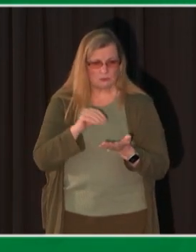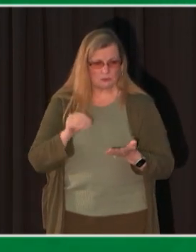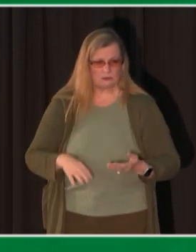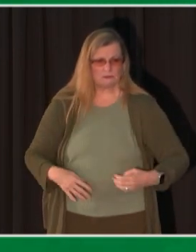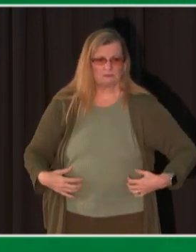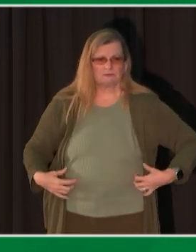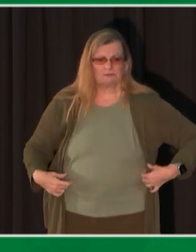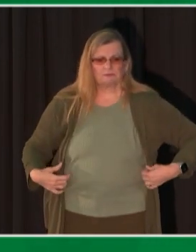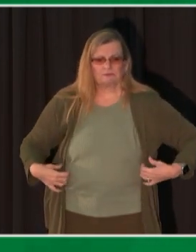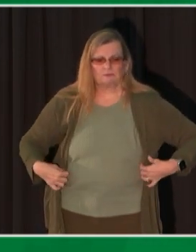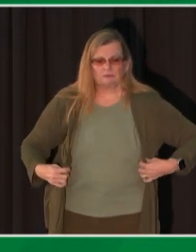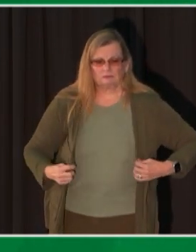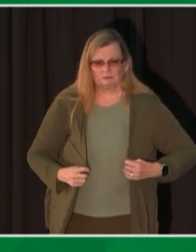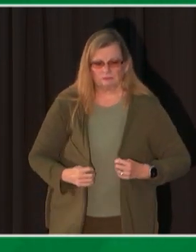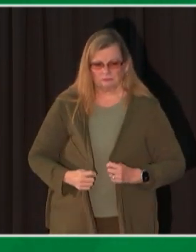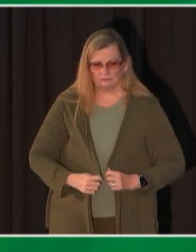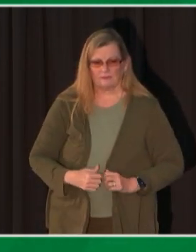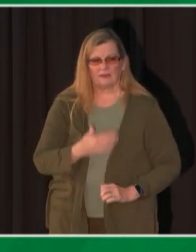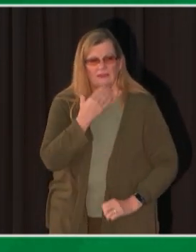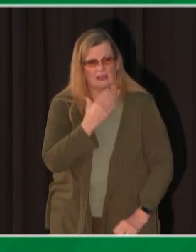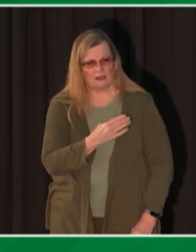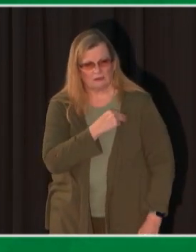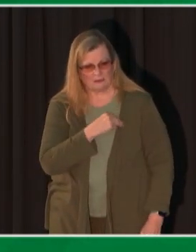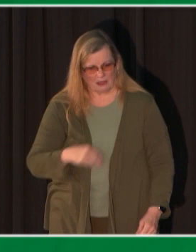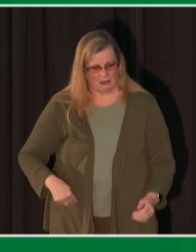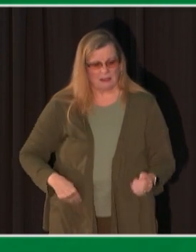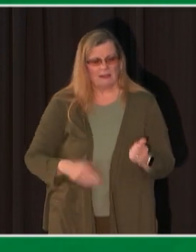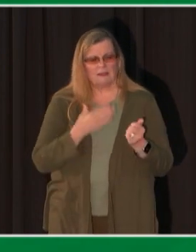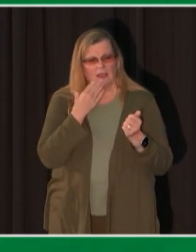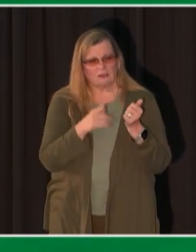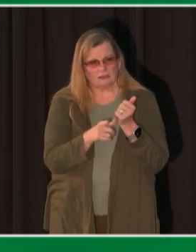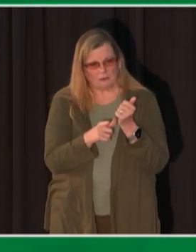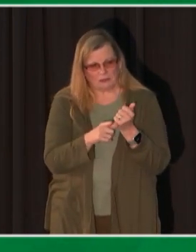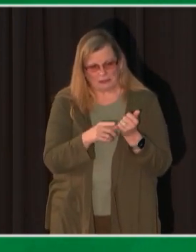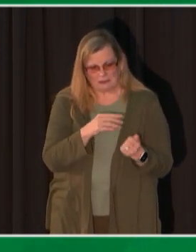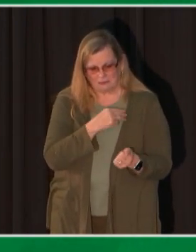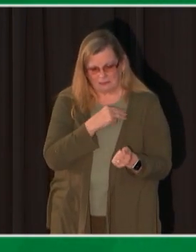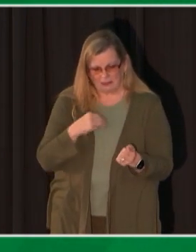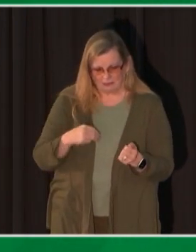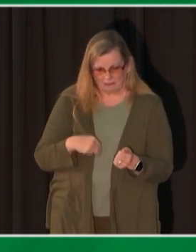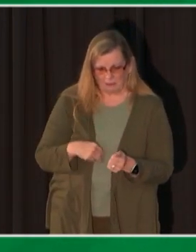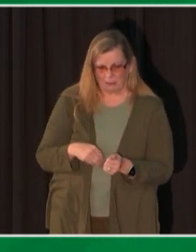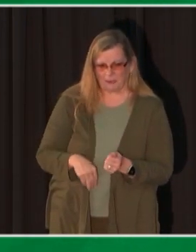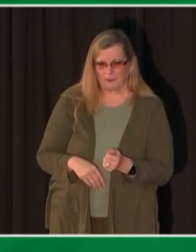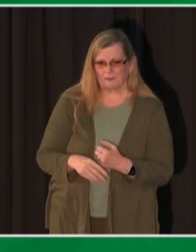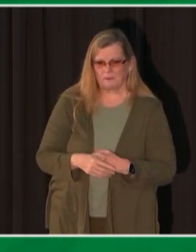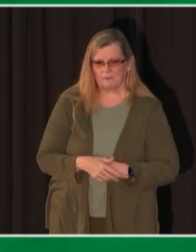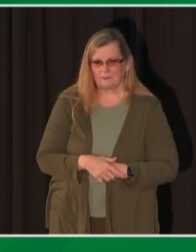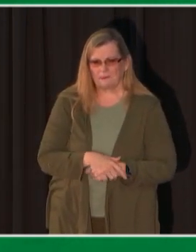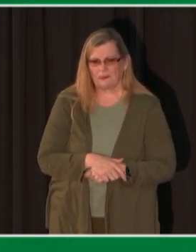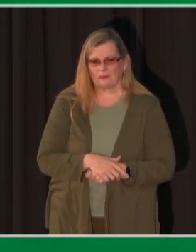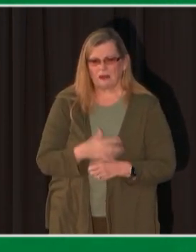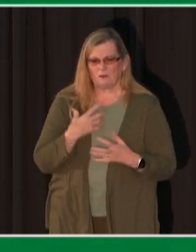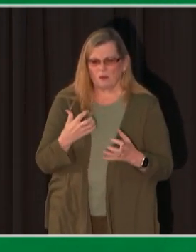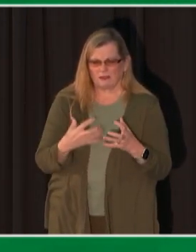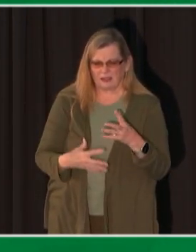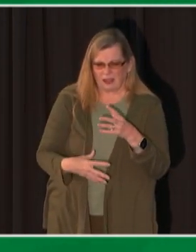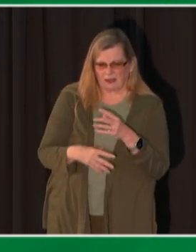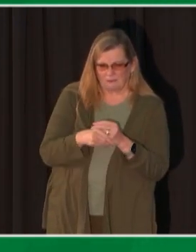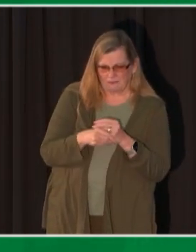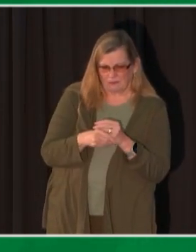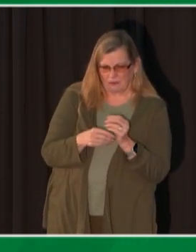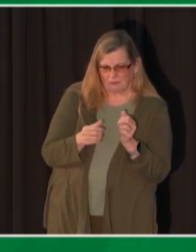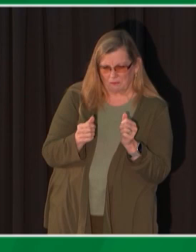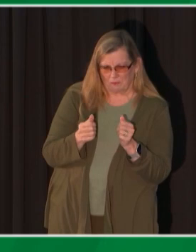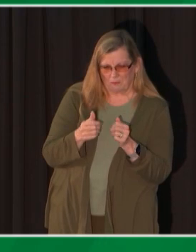Thank you, Mayor, and thank you, Chancellor. I just had a couple of things that I would add to the remarks that the Mayor has offered about our public schools. Firstly,